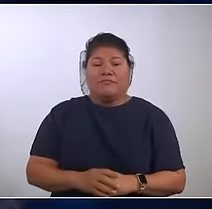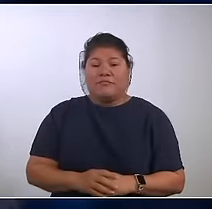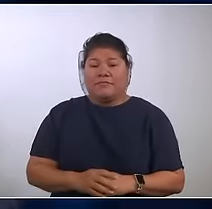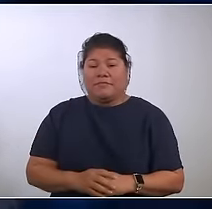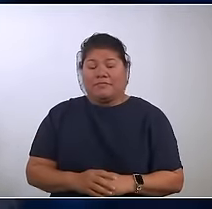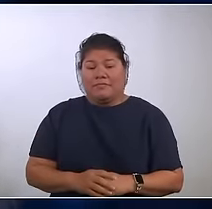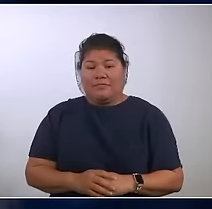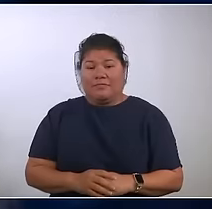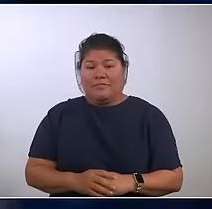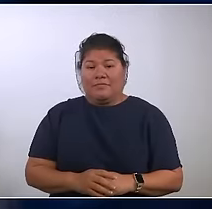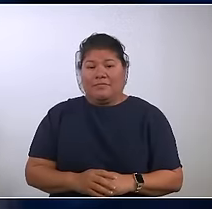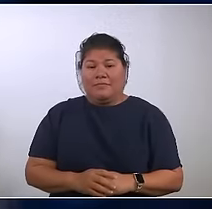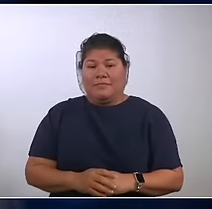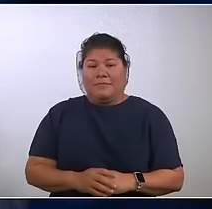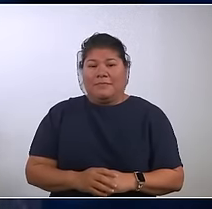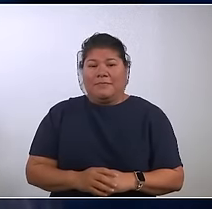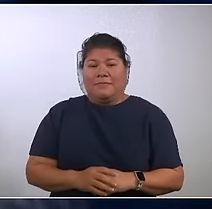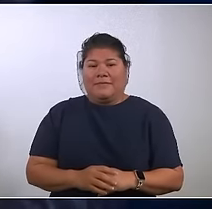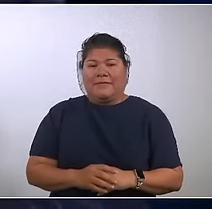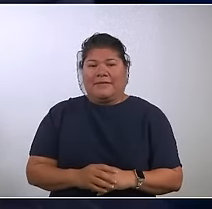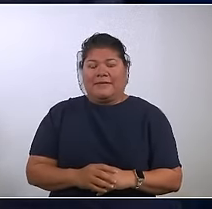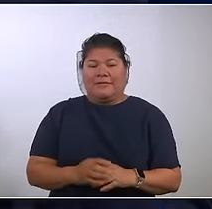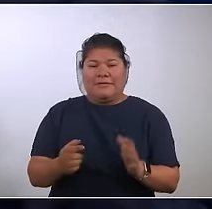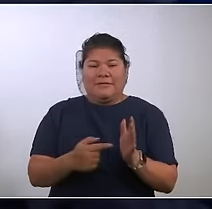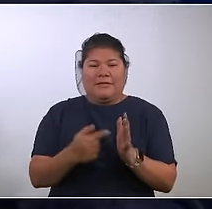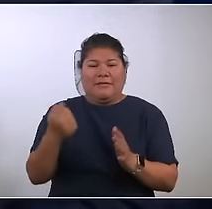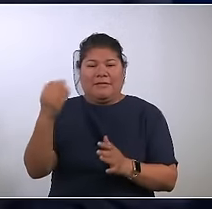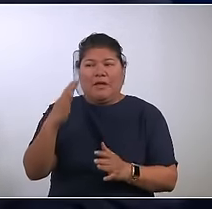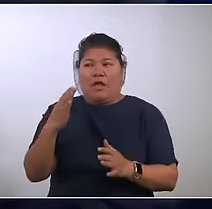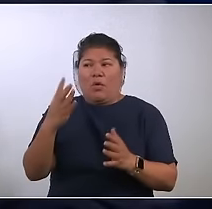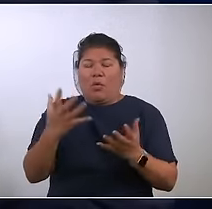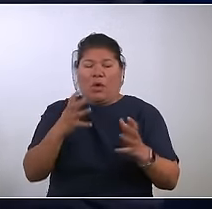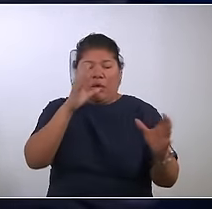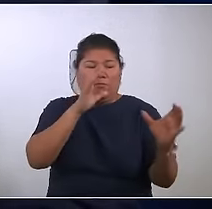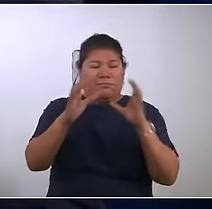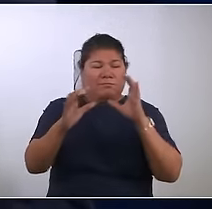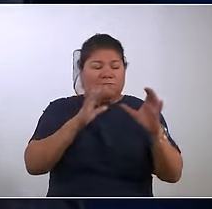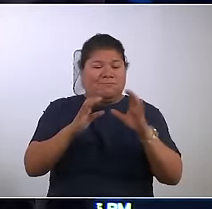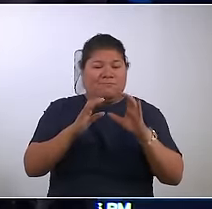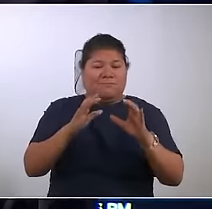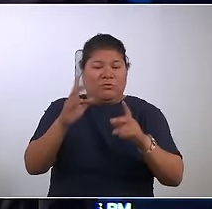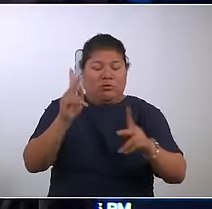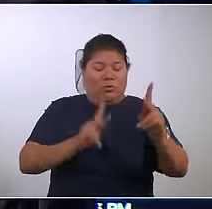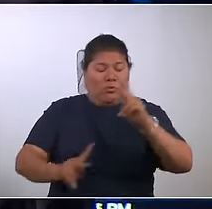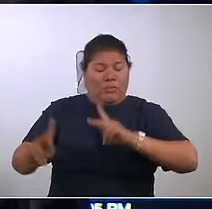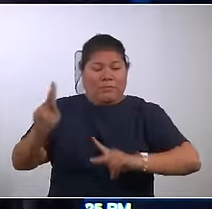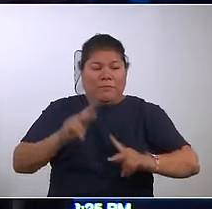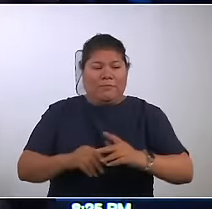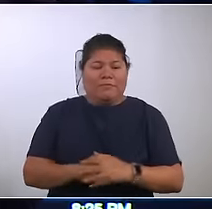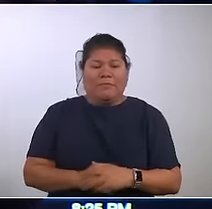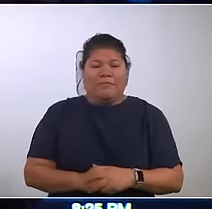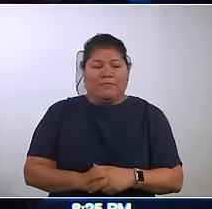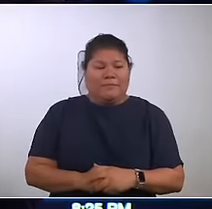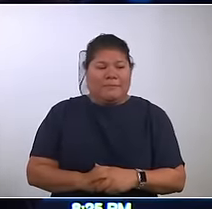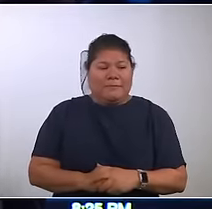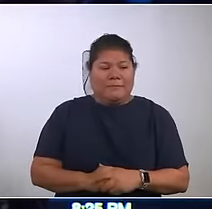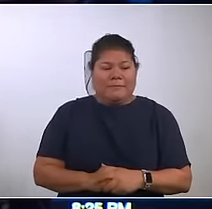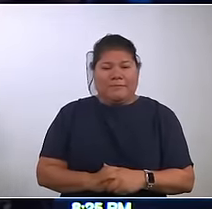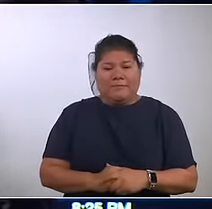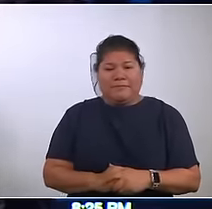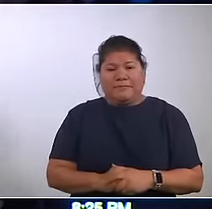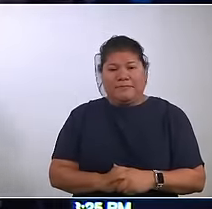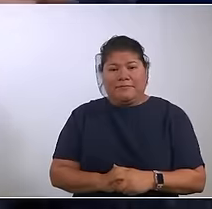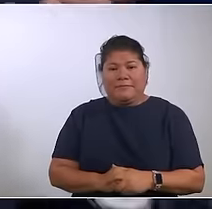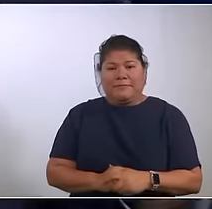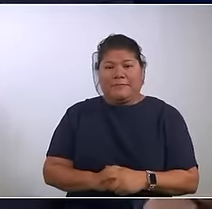message from God. Algo que Dios quiere comunicar a la gente. Something God wants to communicate to